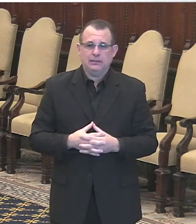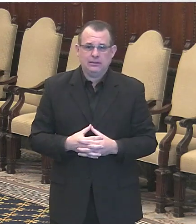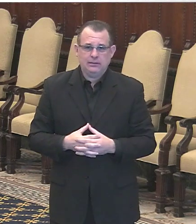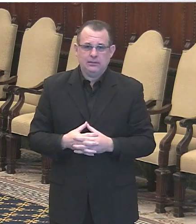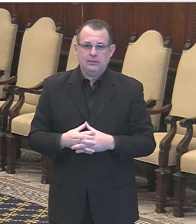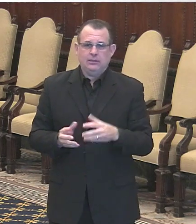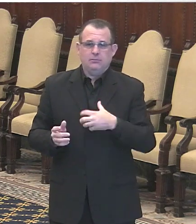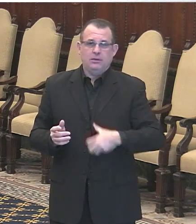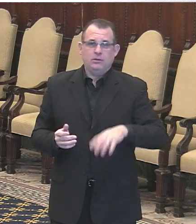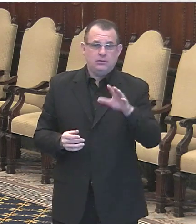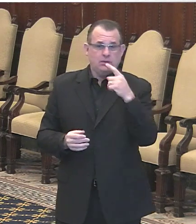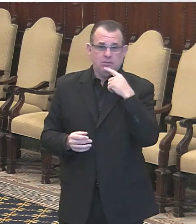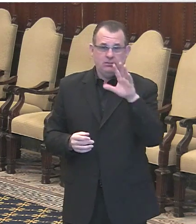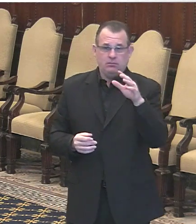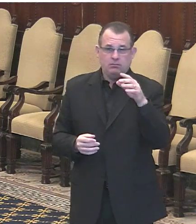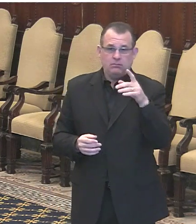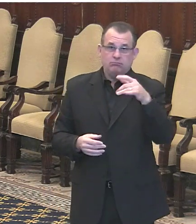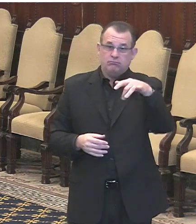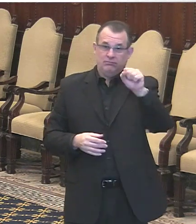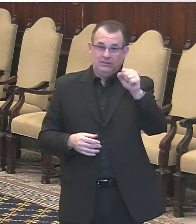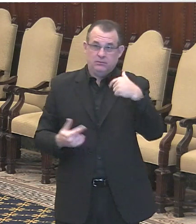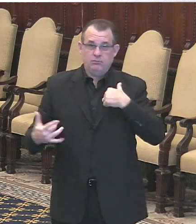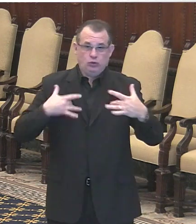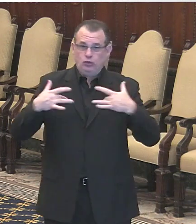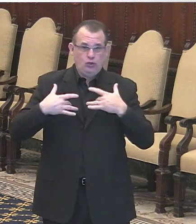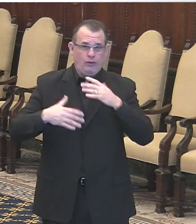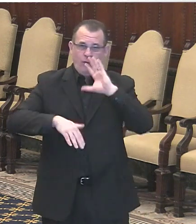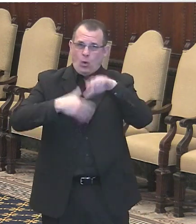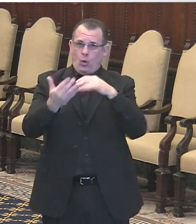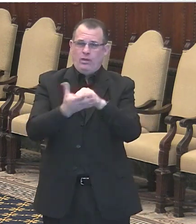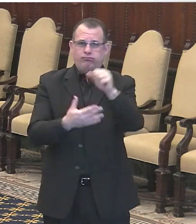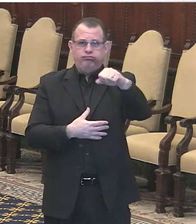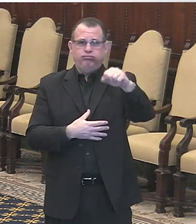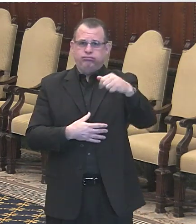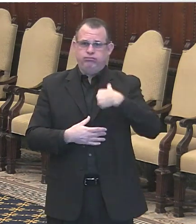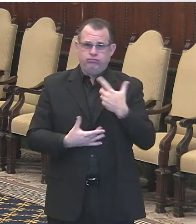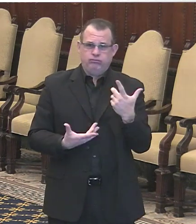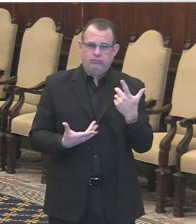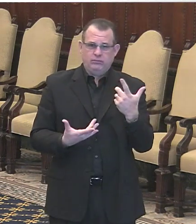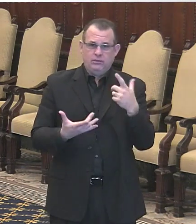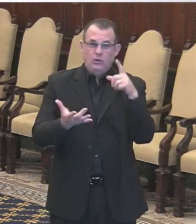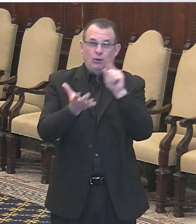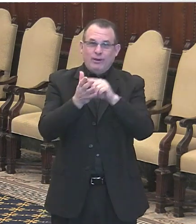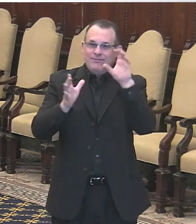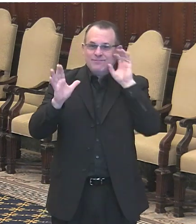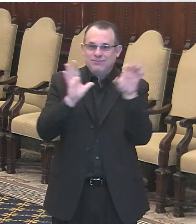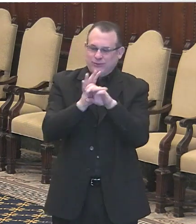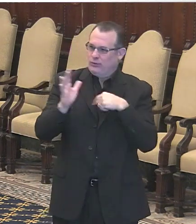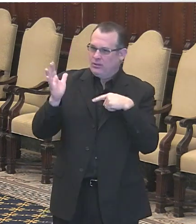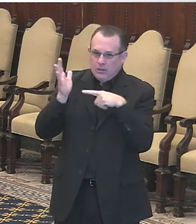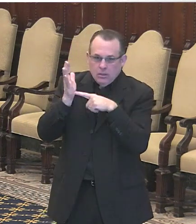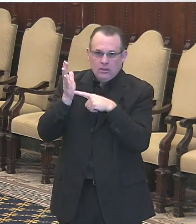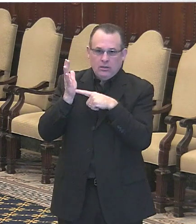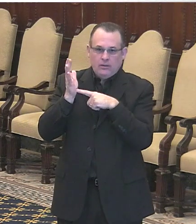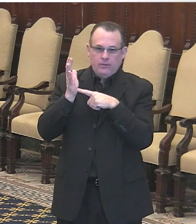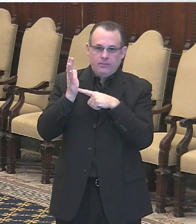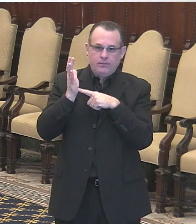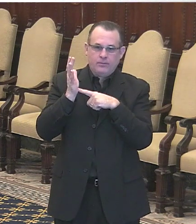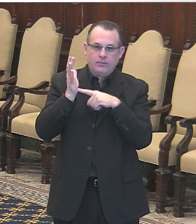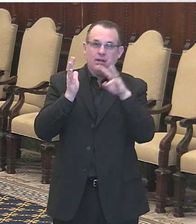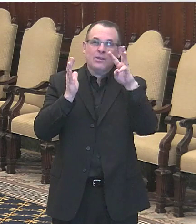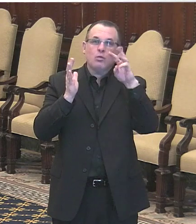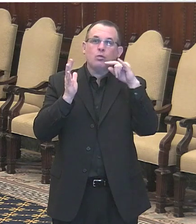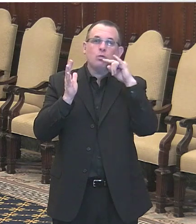I'm concerned about all of that. I saw in the paper today a picture of a bar in Wisconsin, just hours after the state Supreme